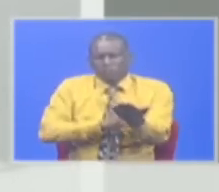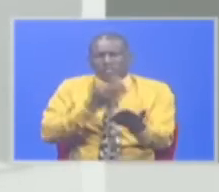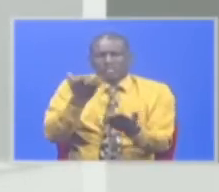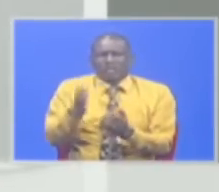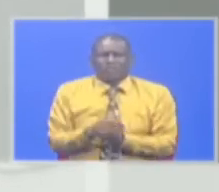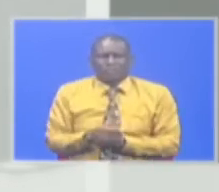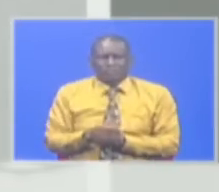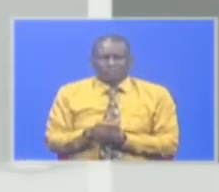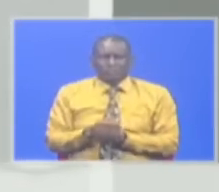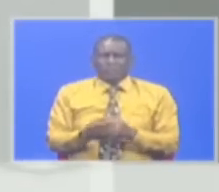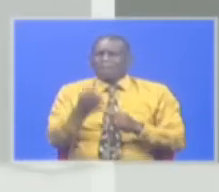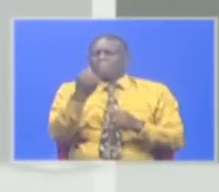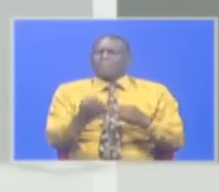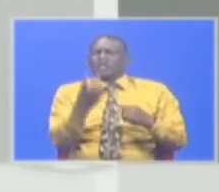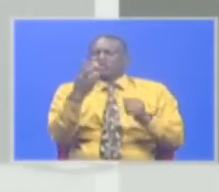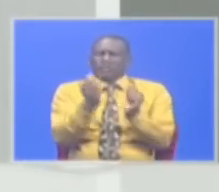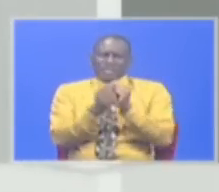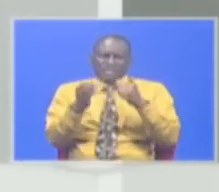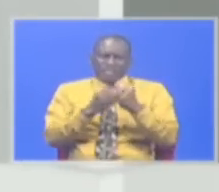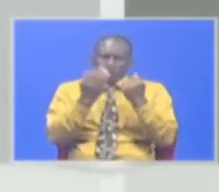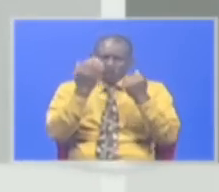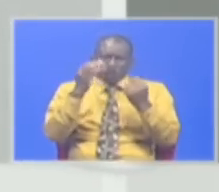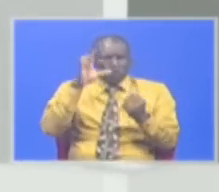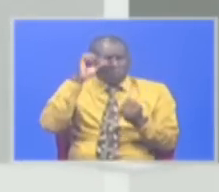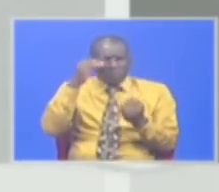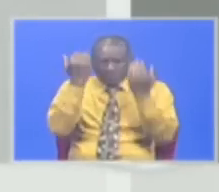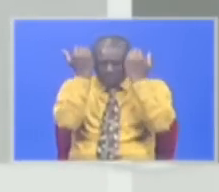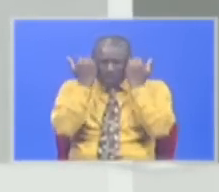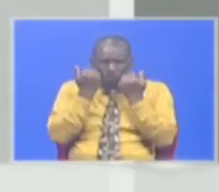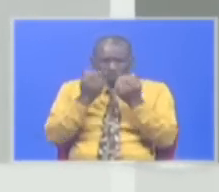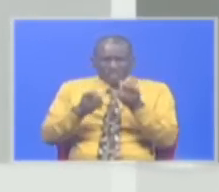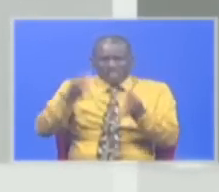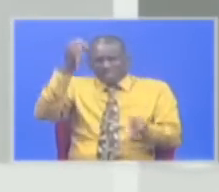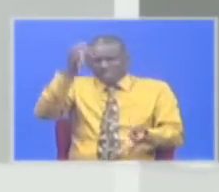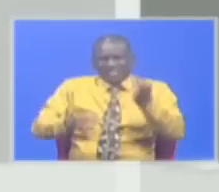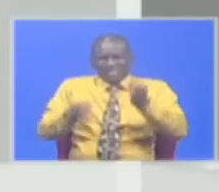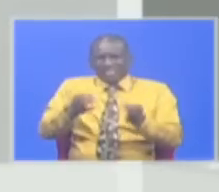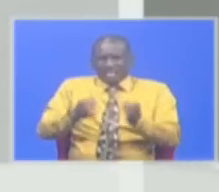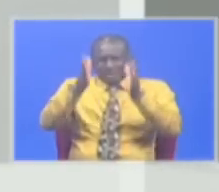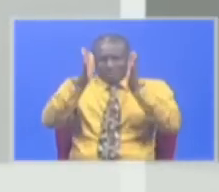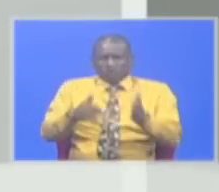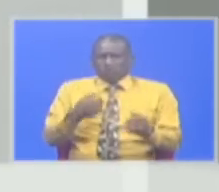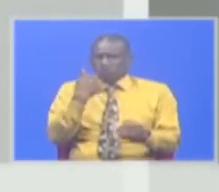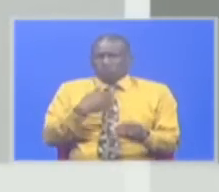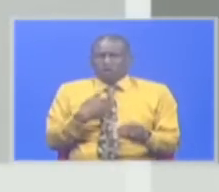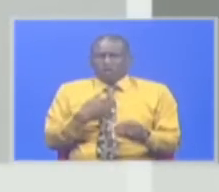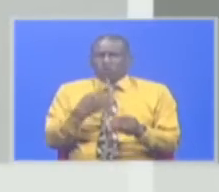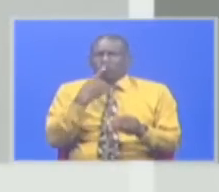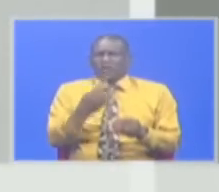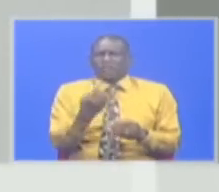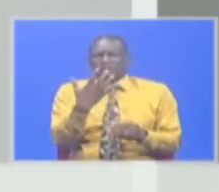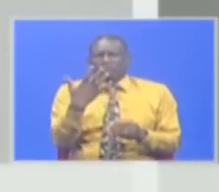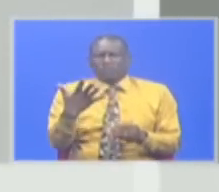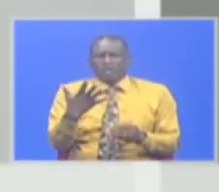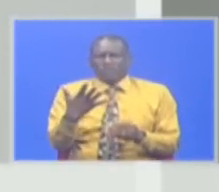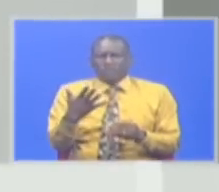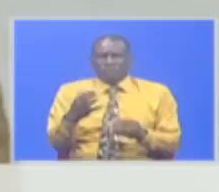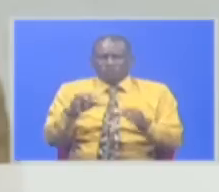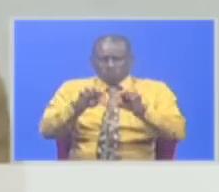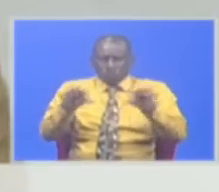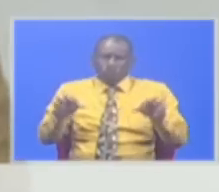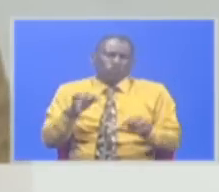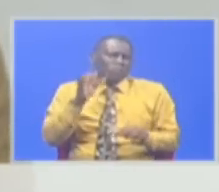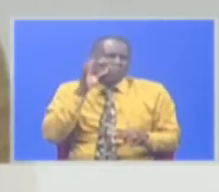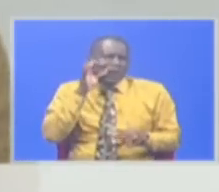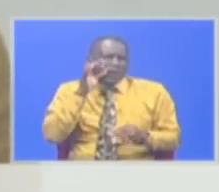In May 2018, a Mombasa court sentenced a man found in possession of 155 rolls of bang to life in prison.